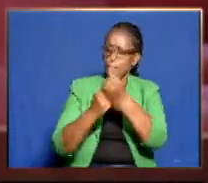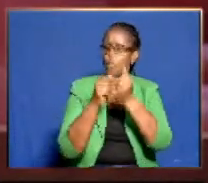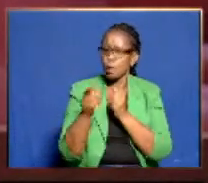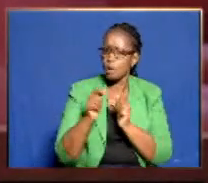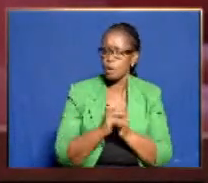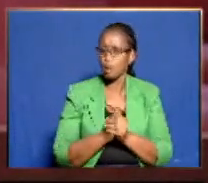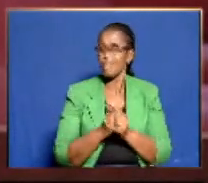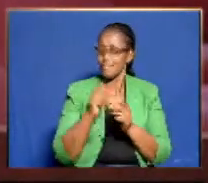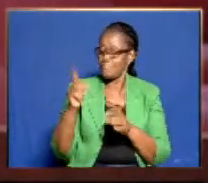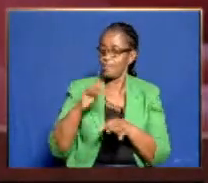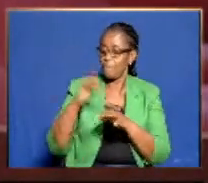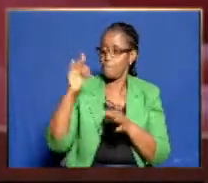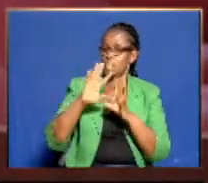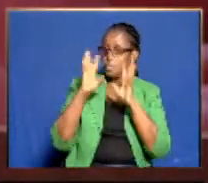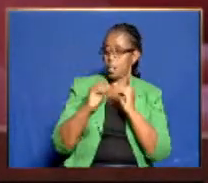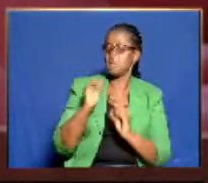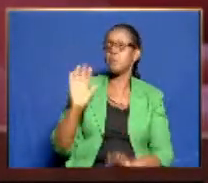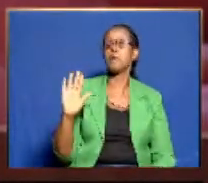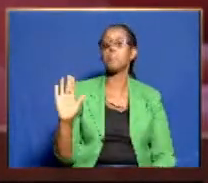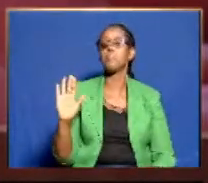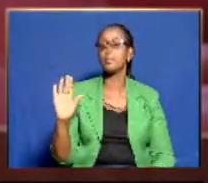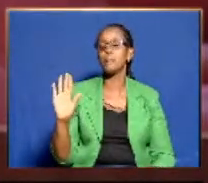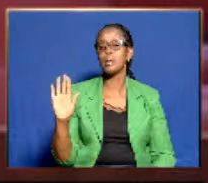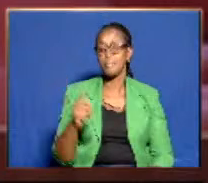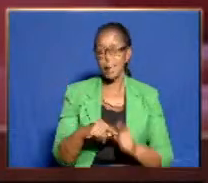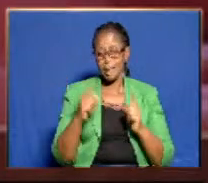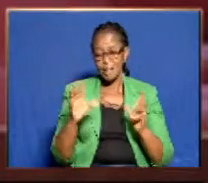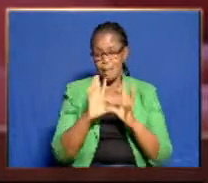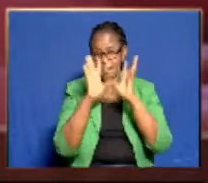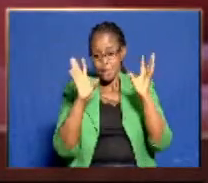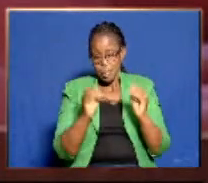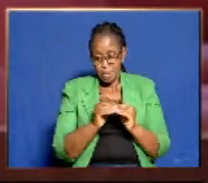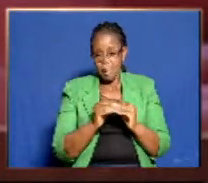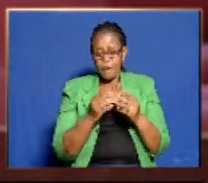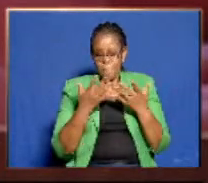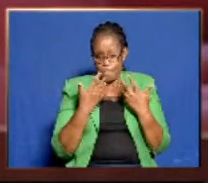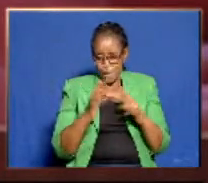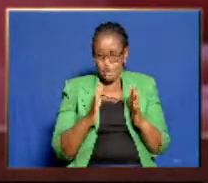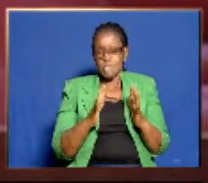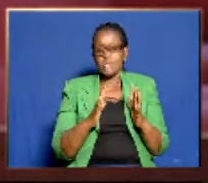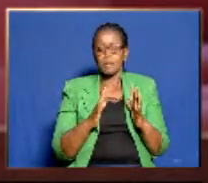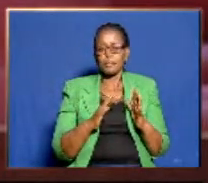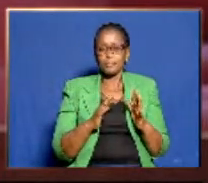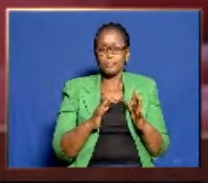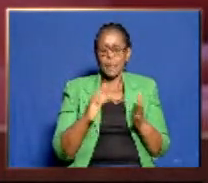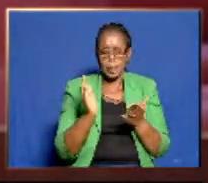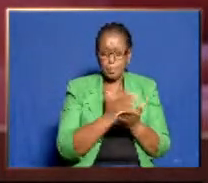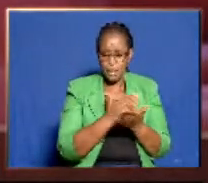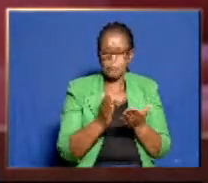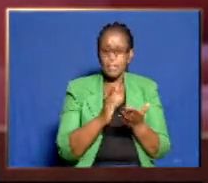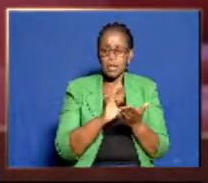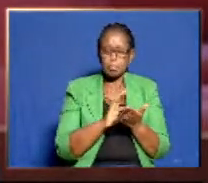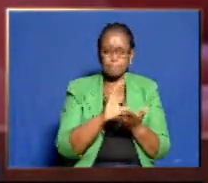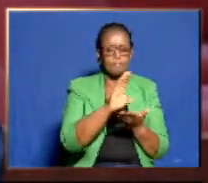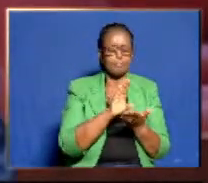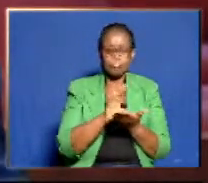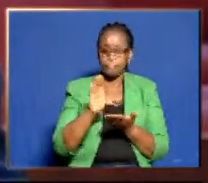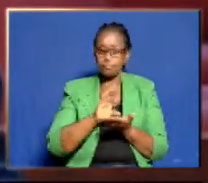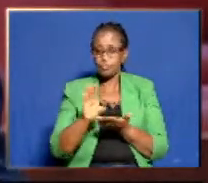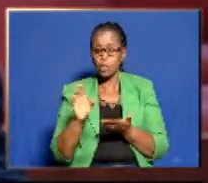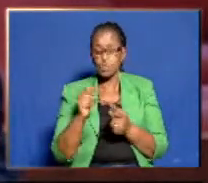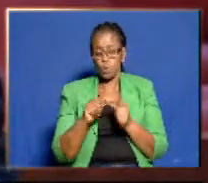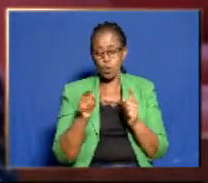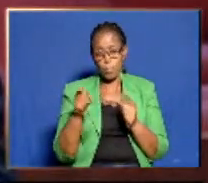budget, Honorable Speaker, and yet again this budget has been given by the relevant department. And we think, Honorable